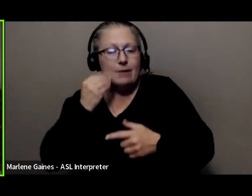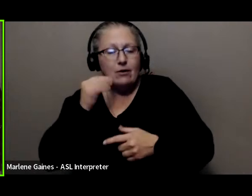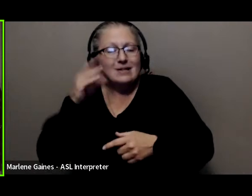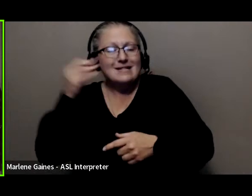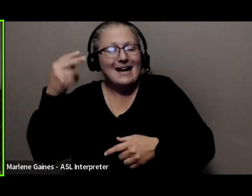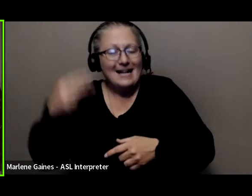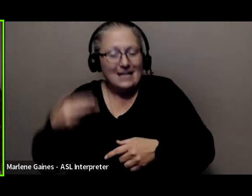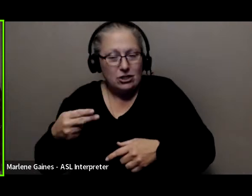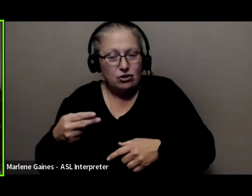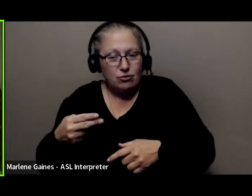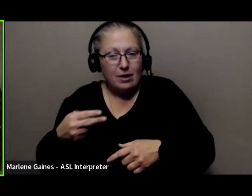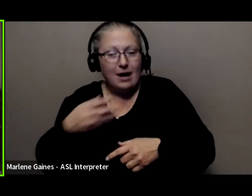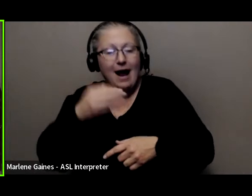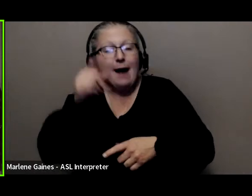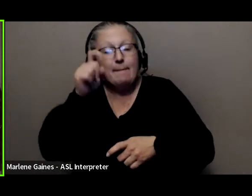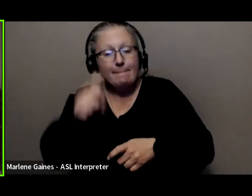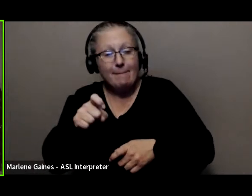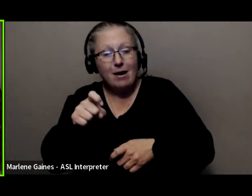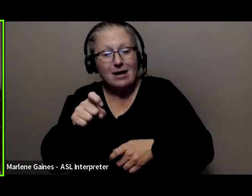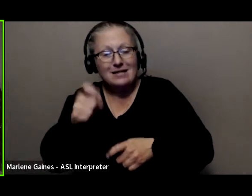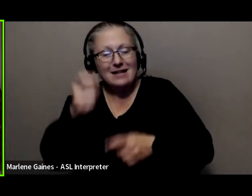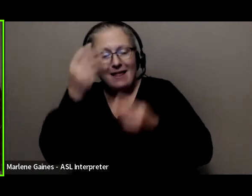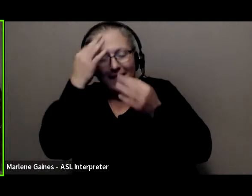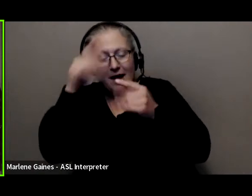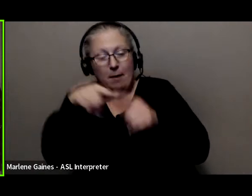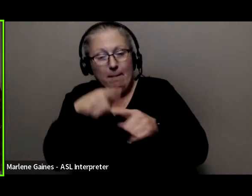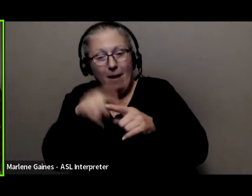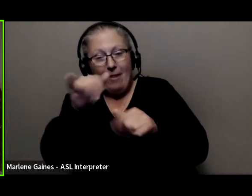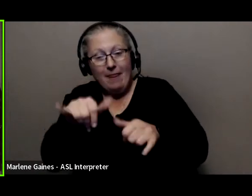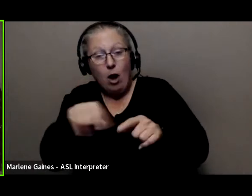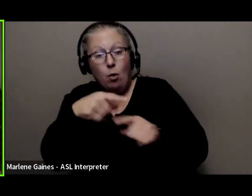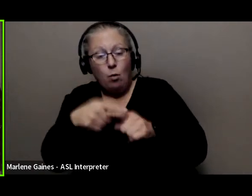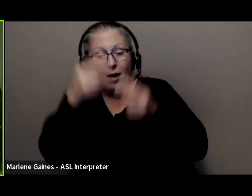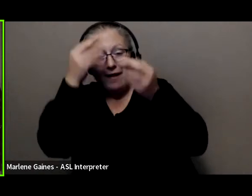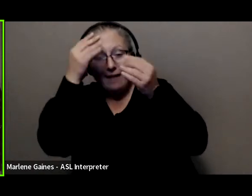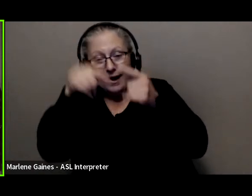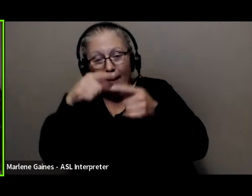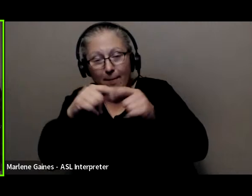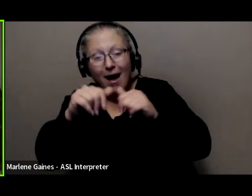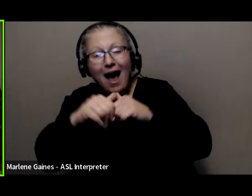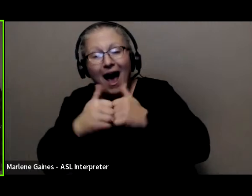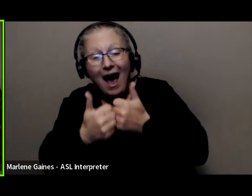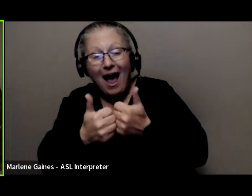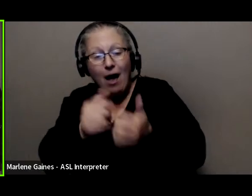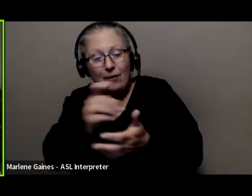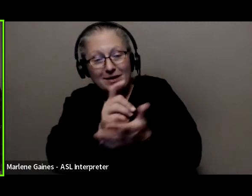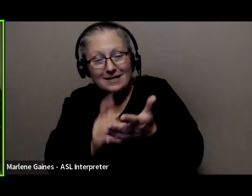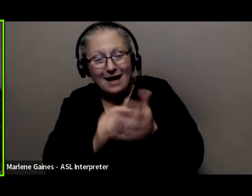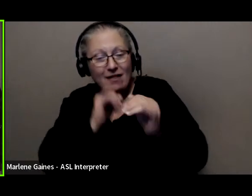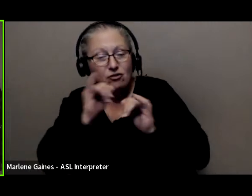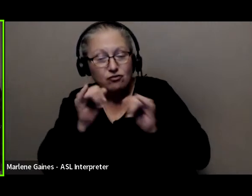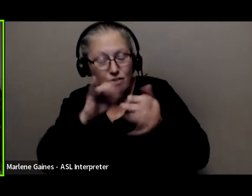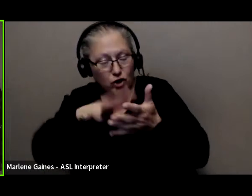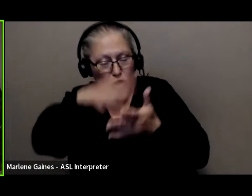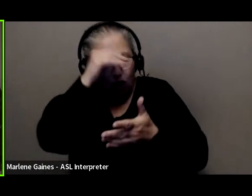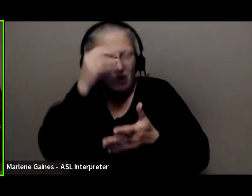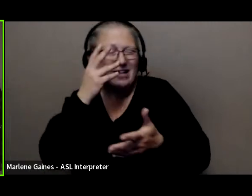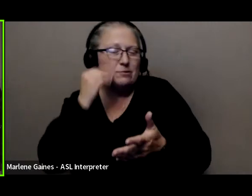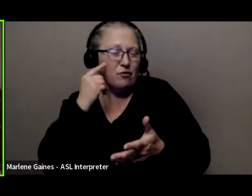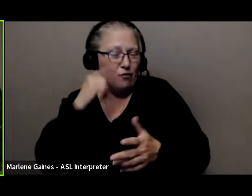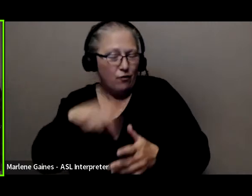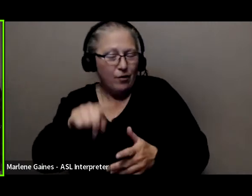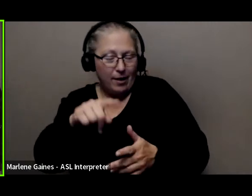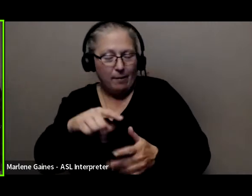histories. And you need to take that into account when you're thinking about how to design the instructional and learning experience for